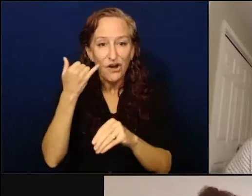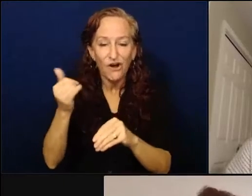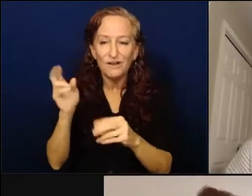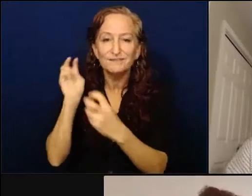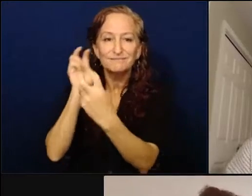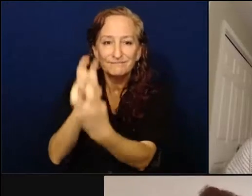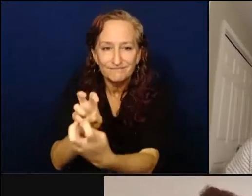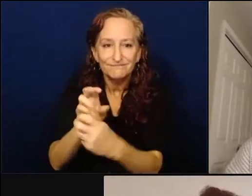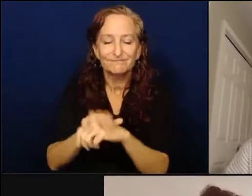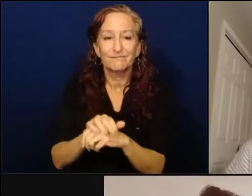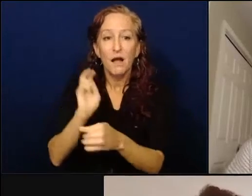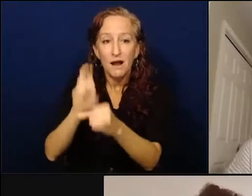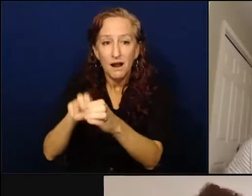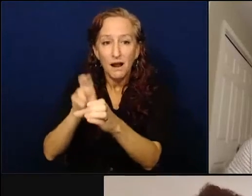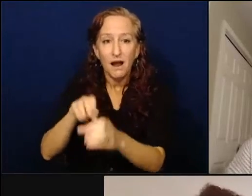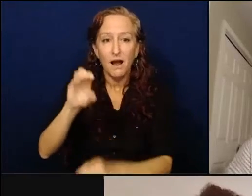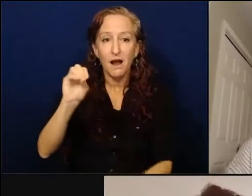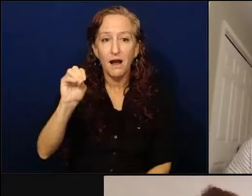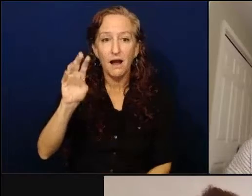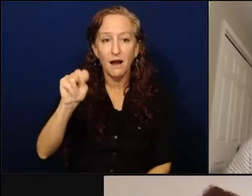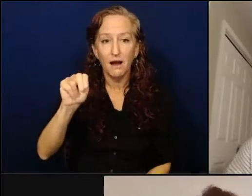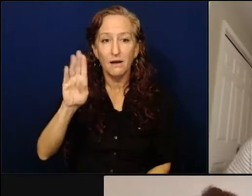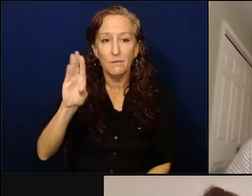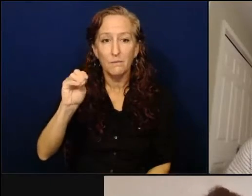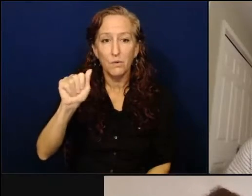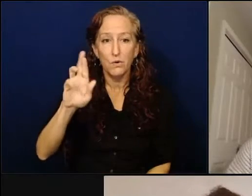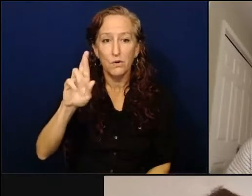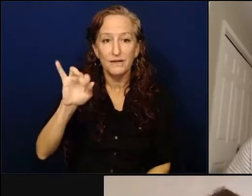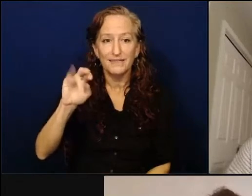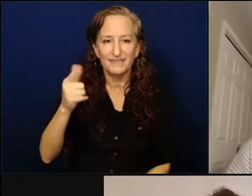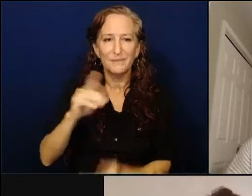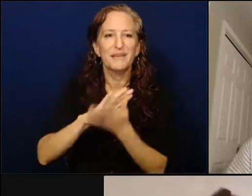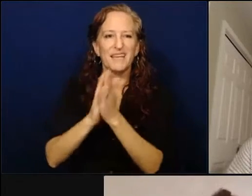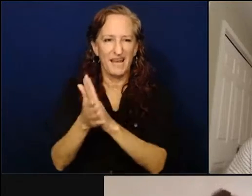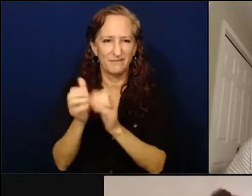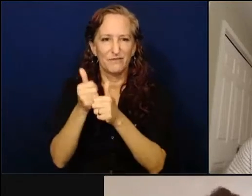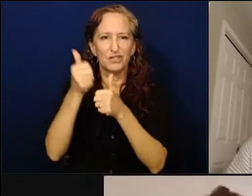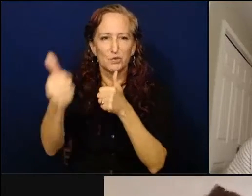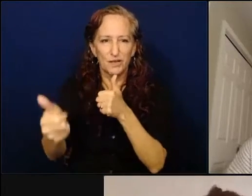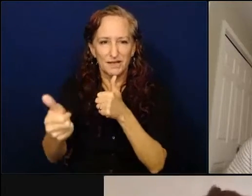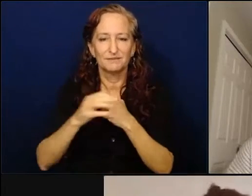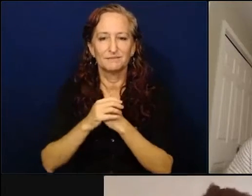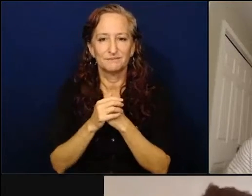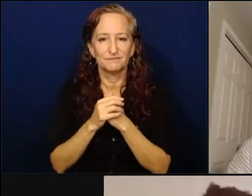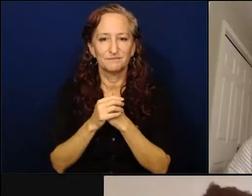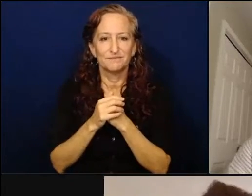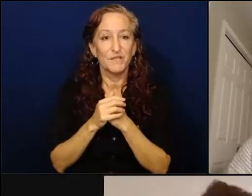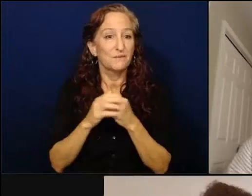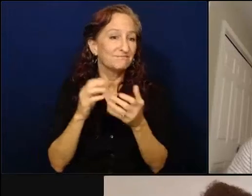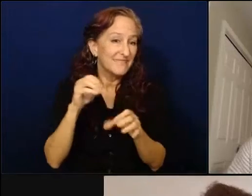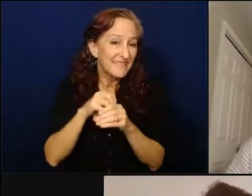become completely virtual. In a way, I feel like this has leveled the playing field so that you're not competing